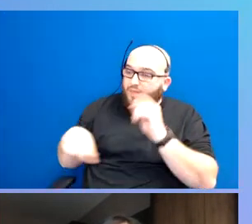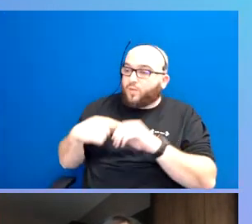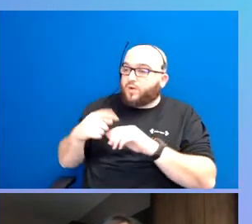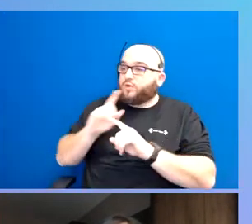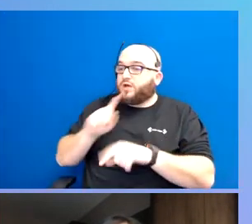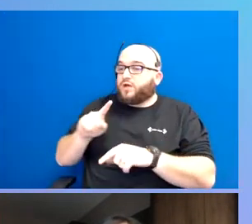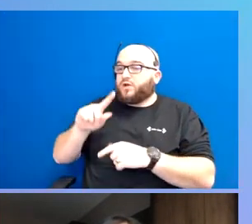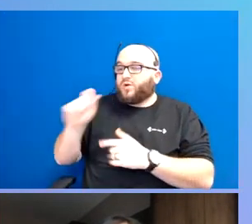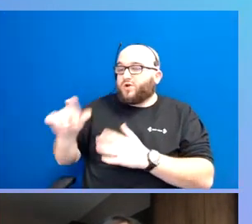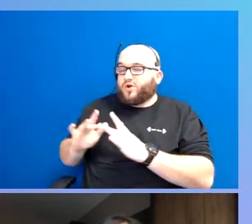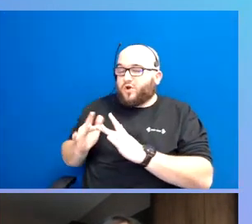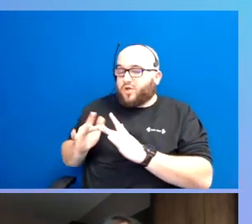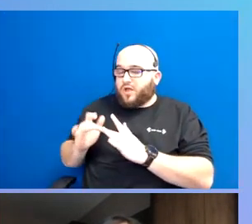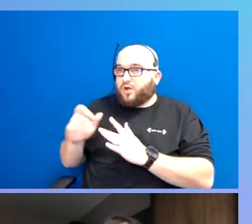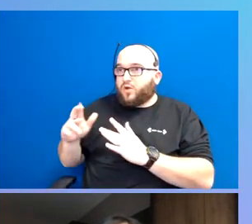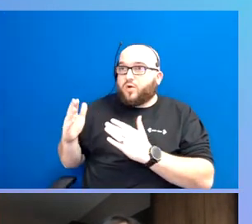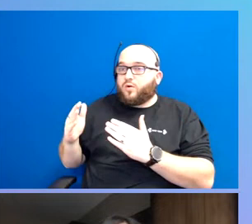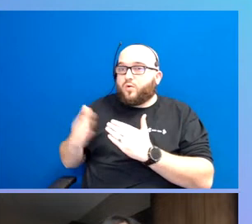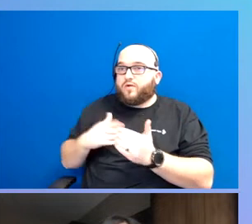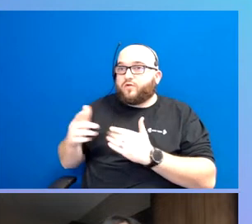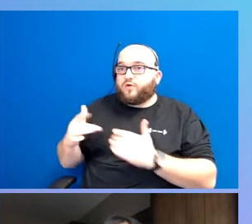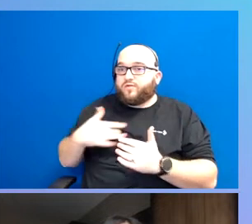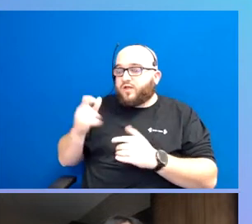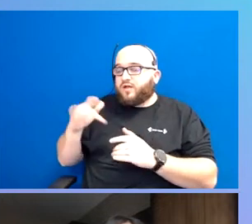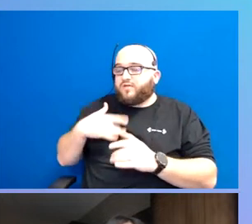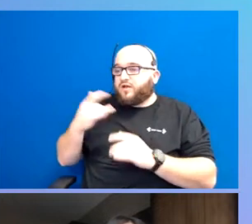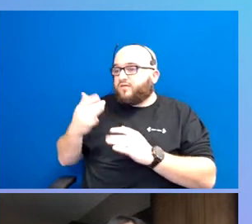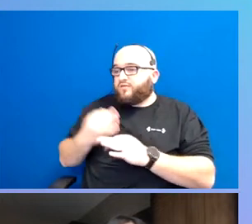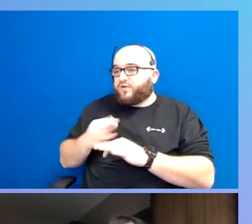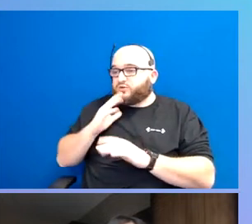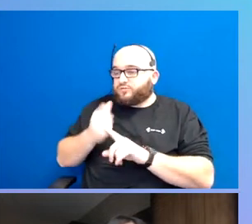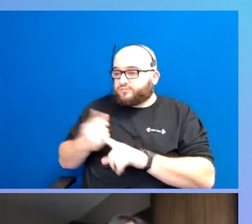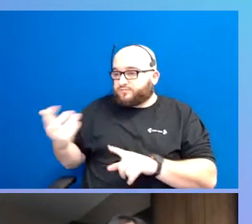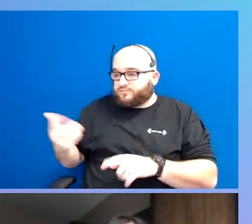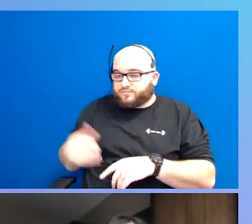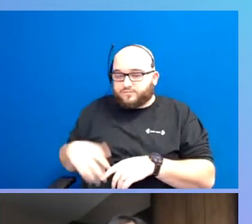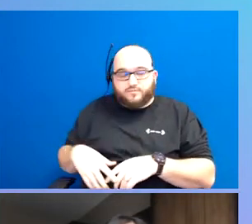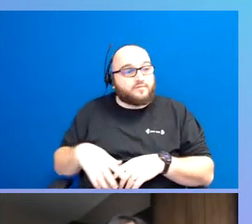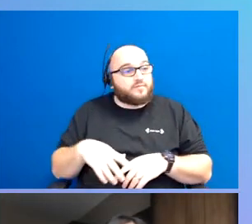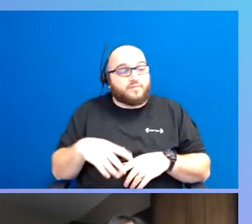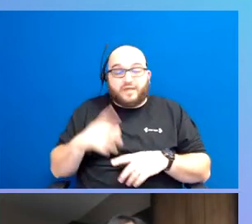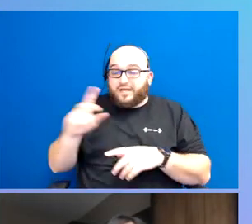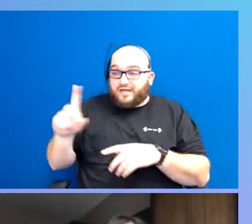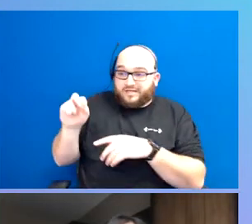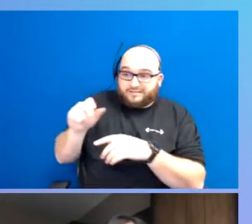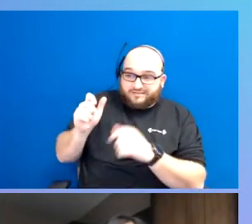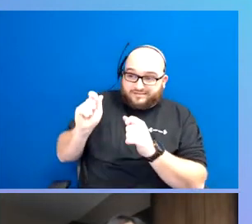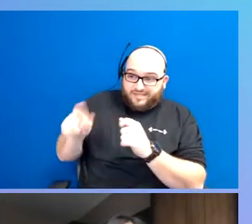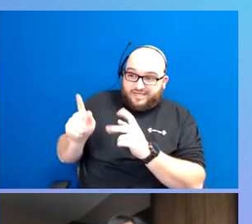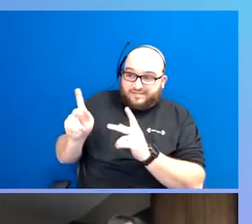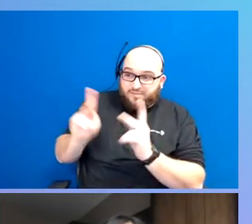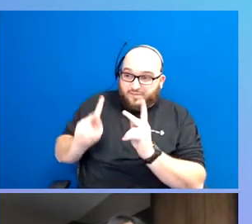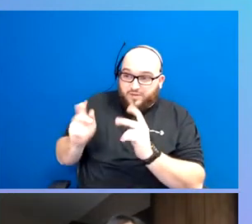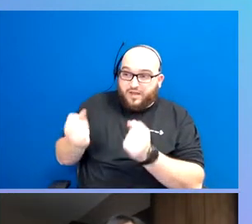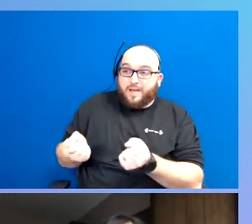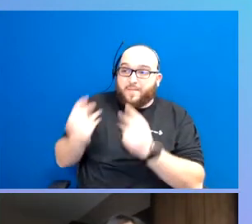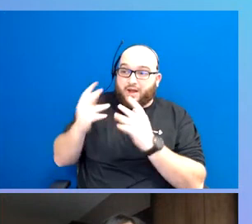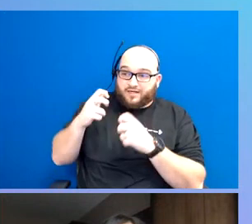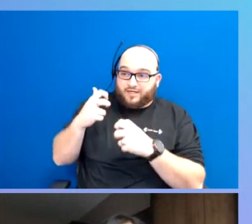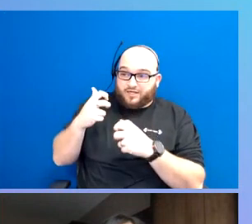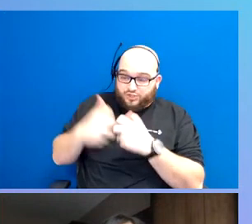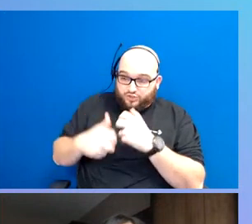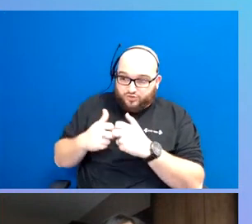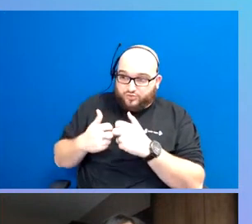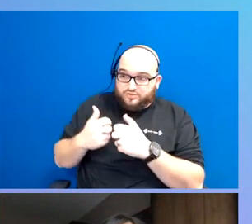or whatever, you can feel free to elaborate. Next one here, does asking people about number of issues they identify